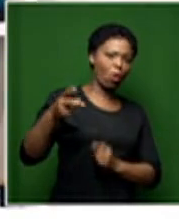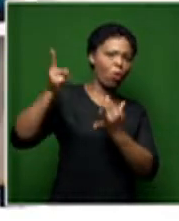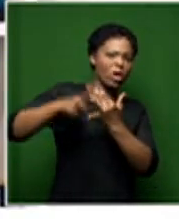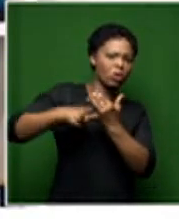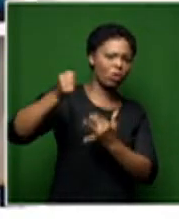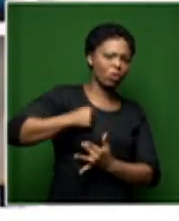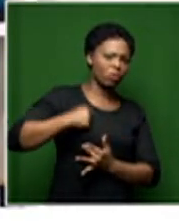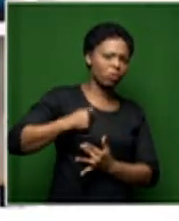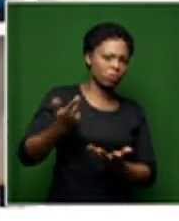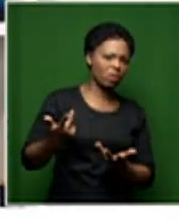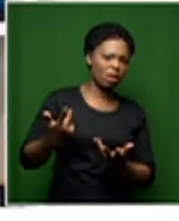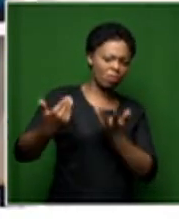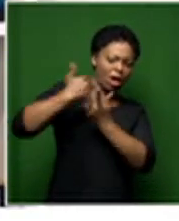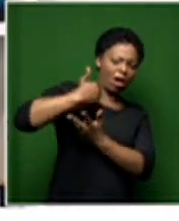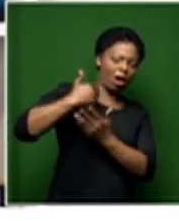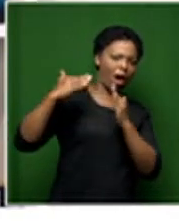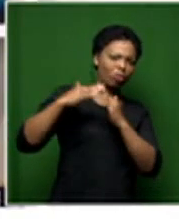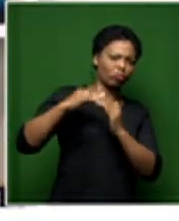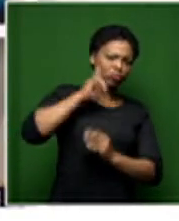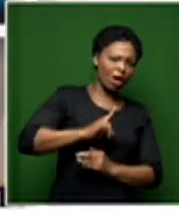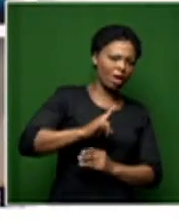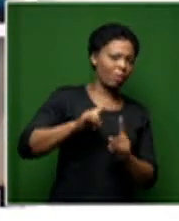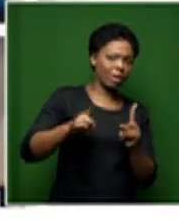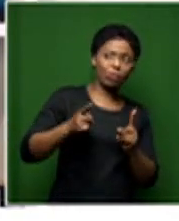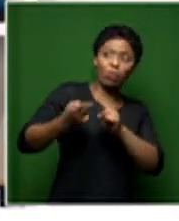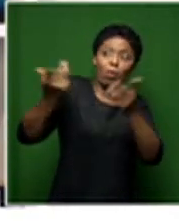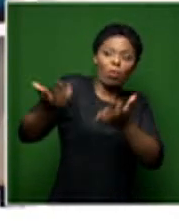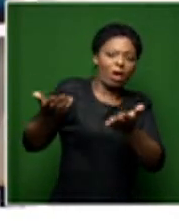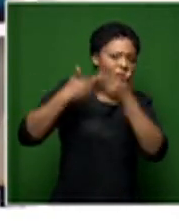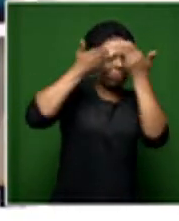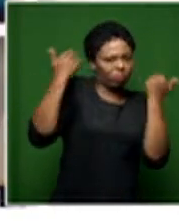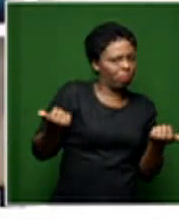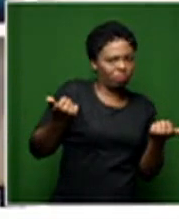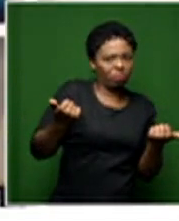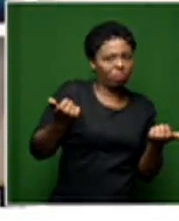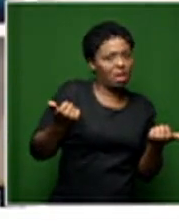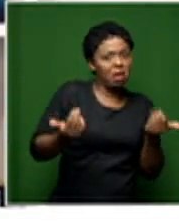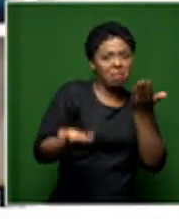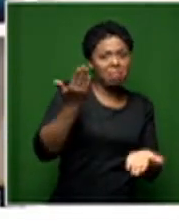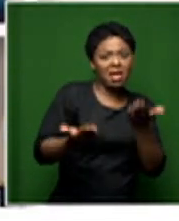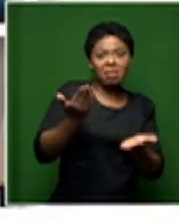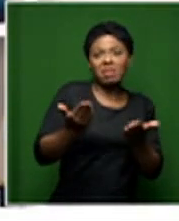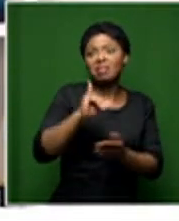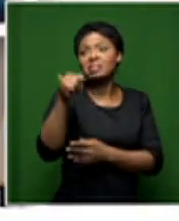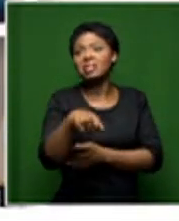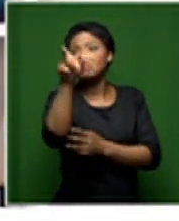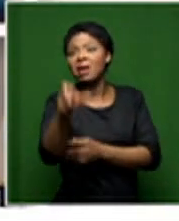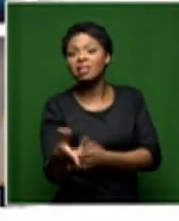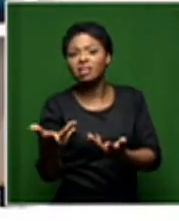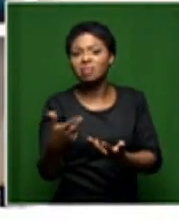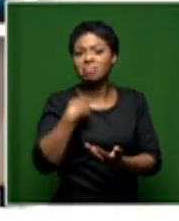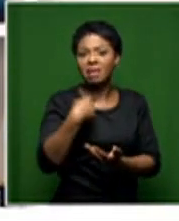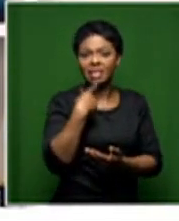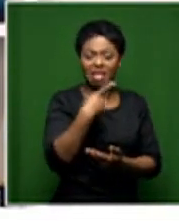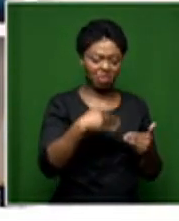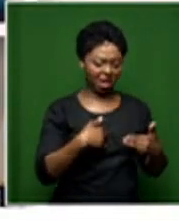get in. But yeah, you never know where the threat comes from, whether it be from people who don't want me to speak about the